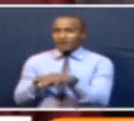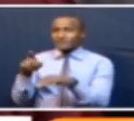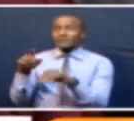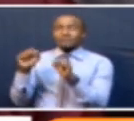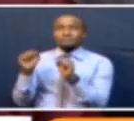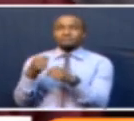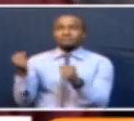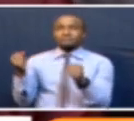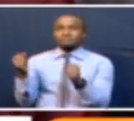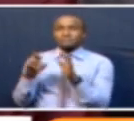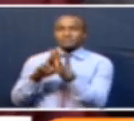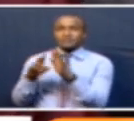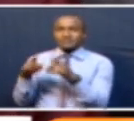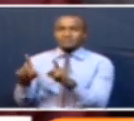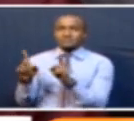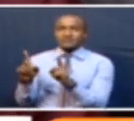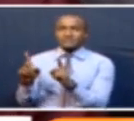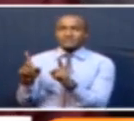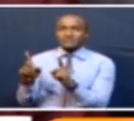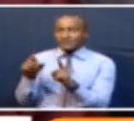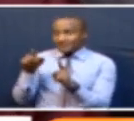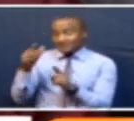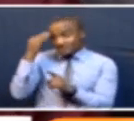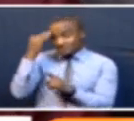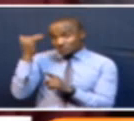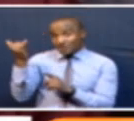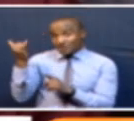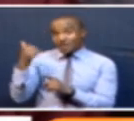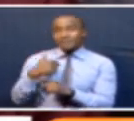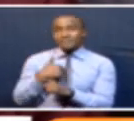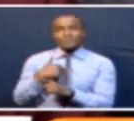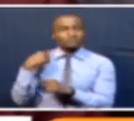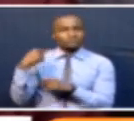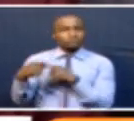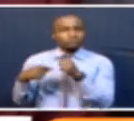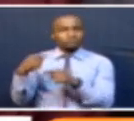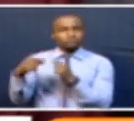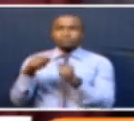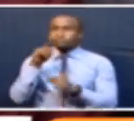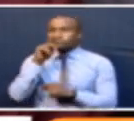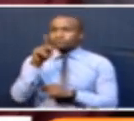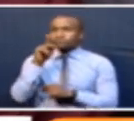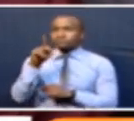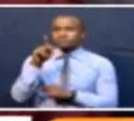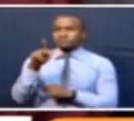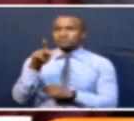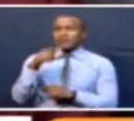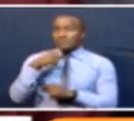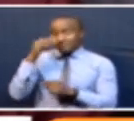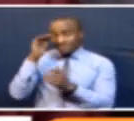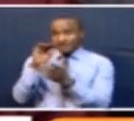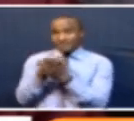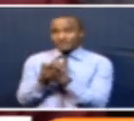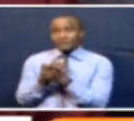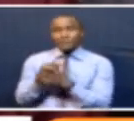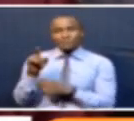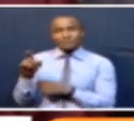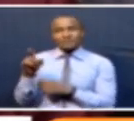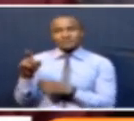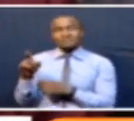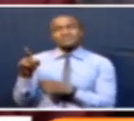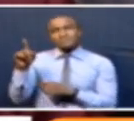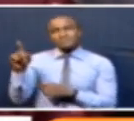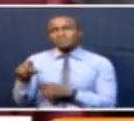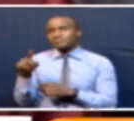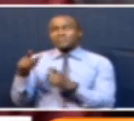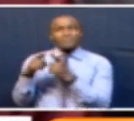to represent themselves. So that is why I continue to speak. I also believe that was such a huge tragedy.